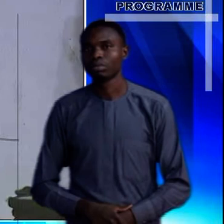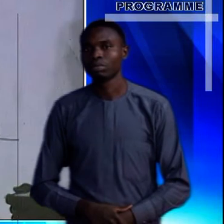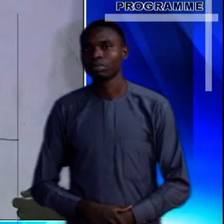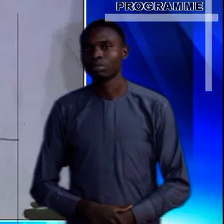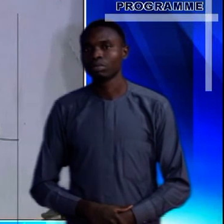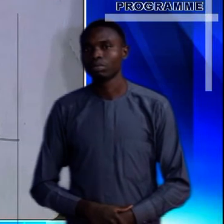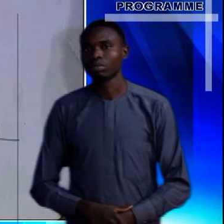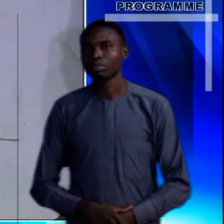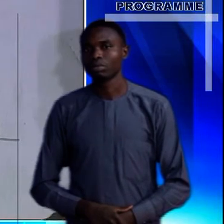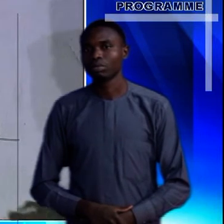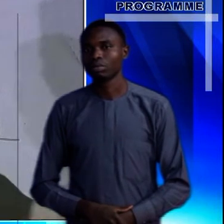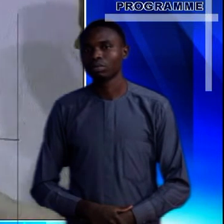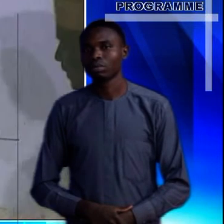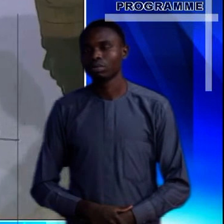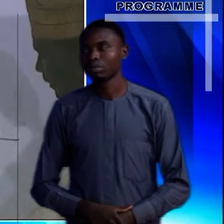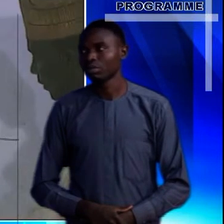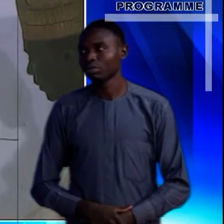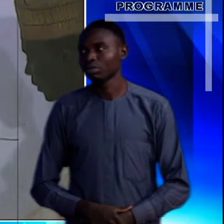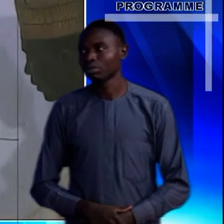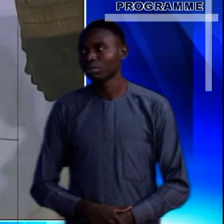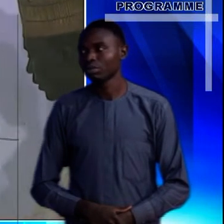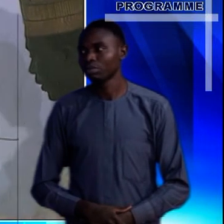let's say